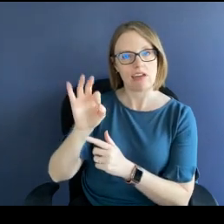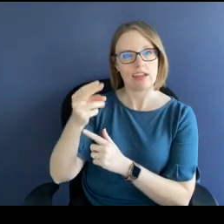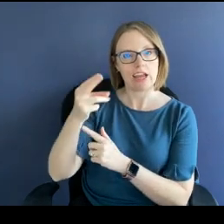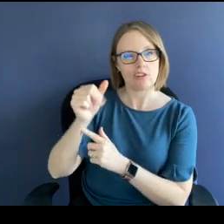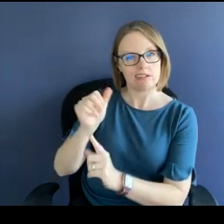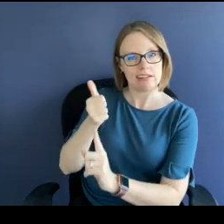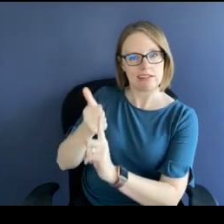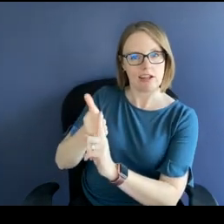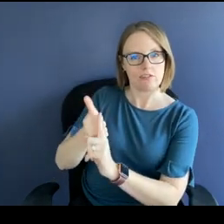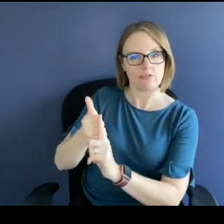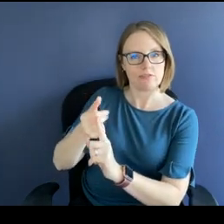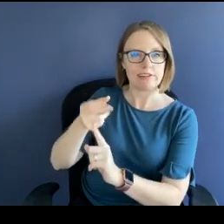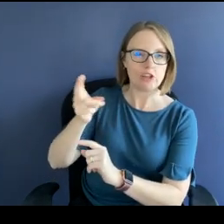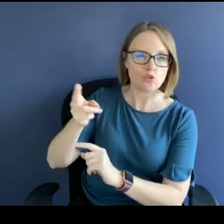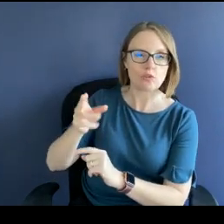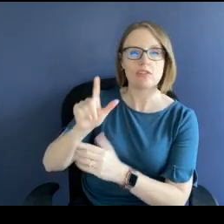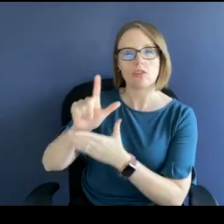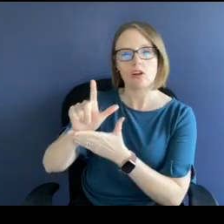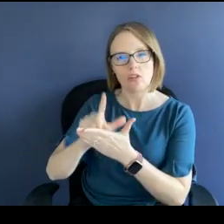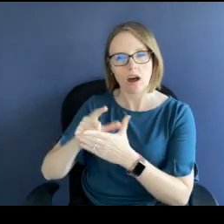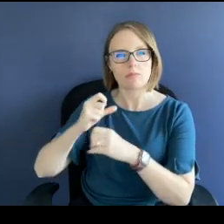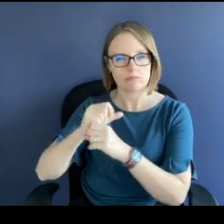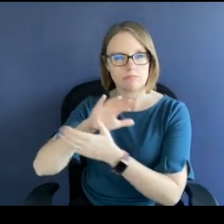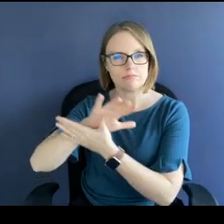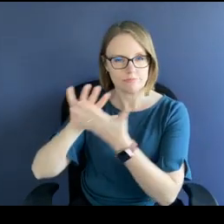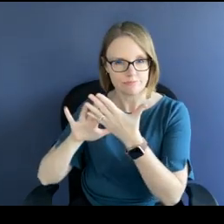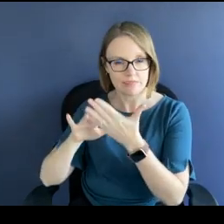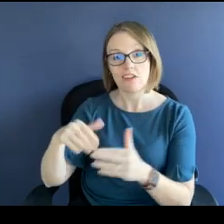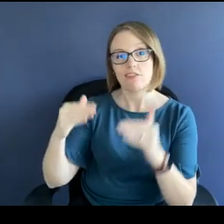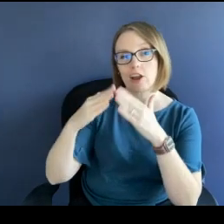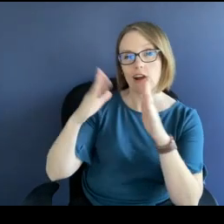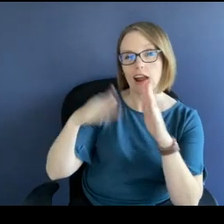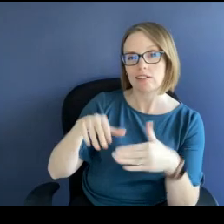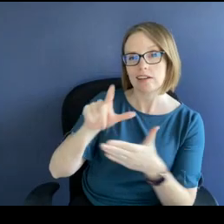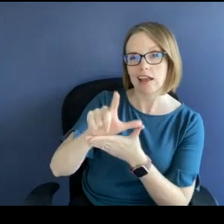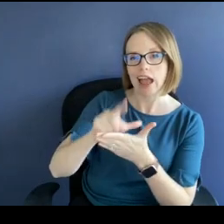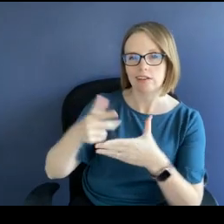Act, also known as the FHA.